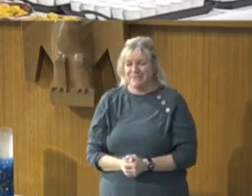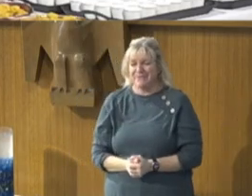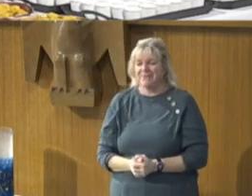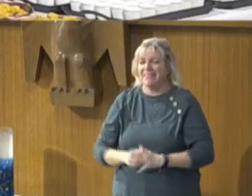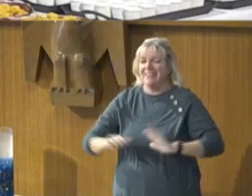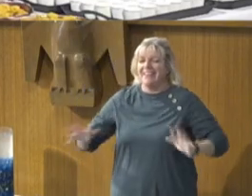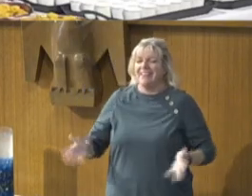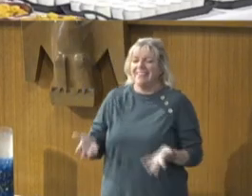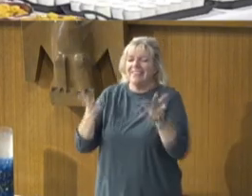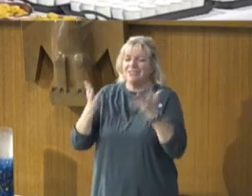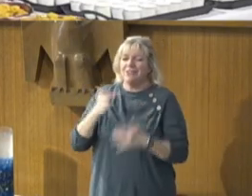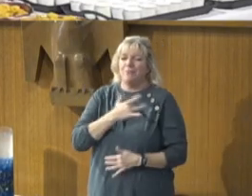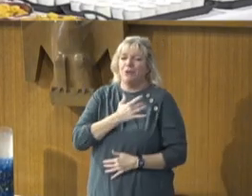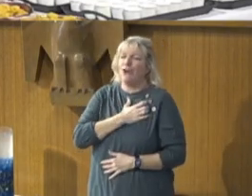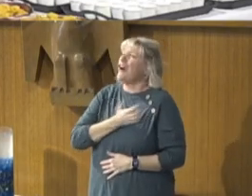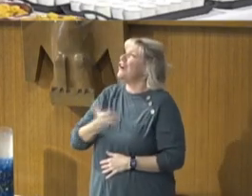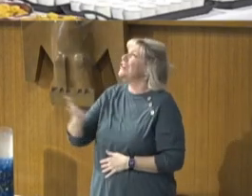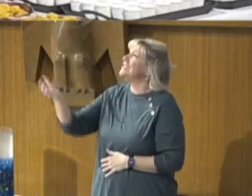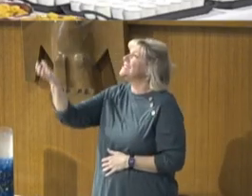Lift up your hearts.